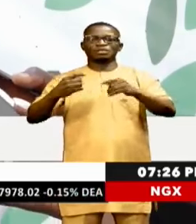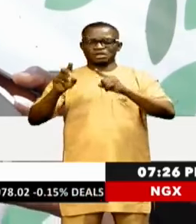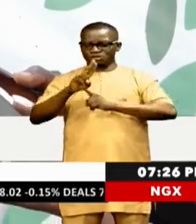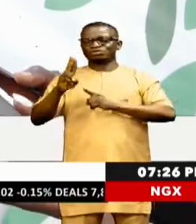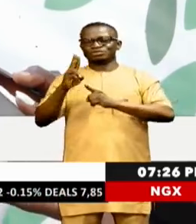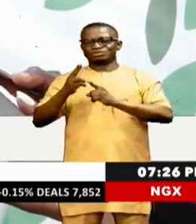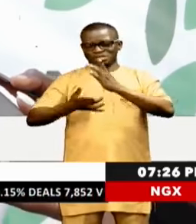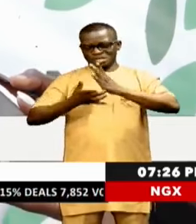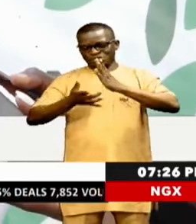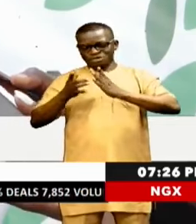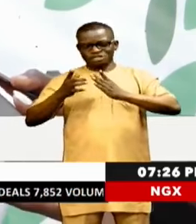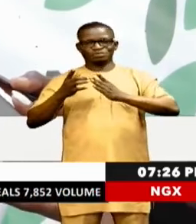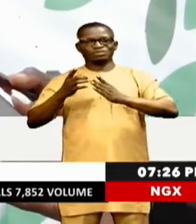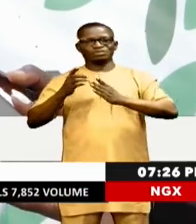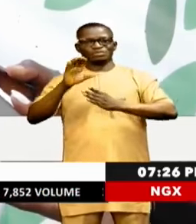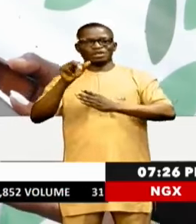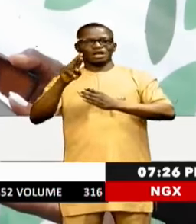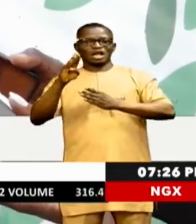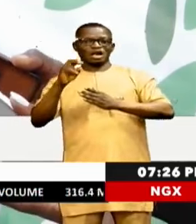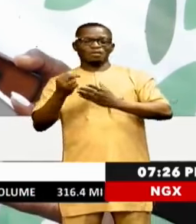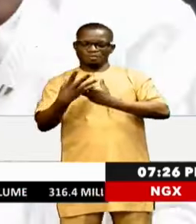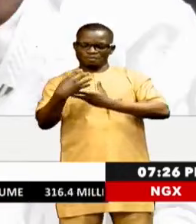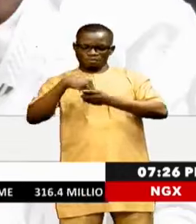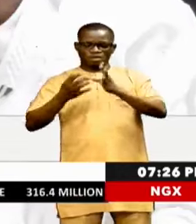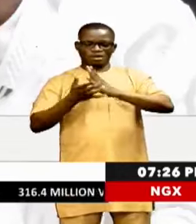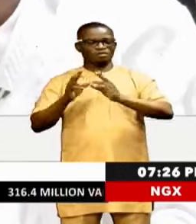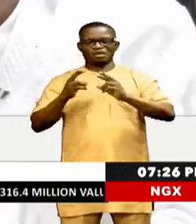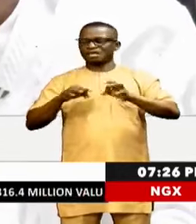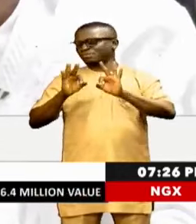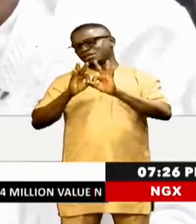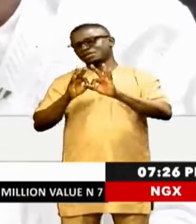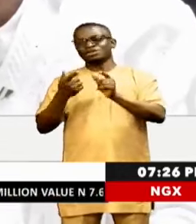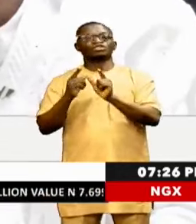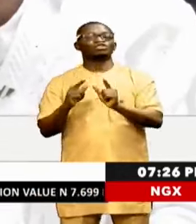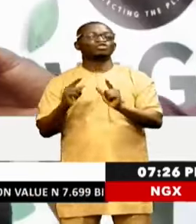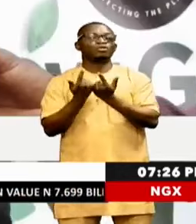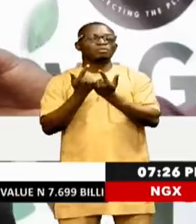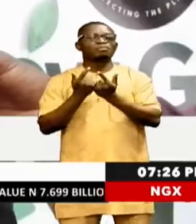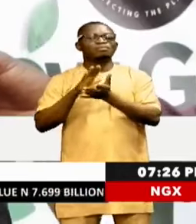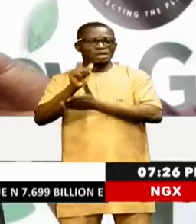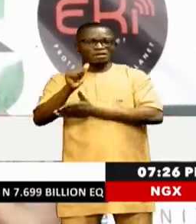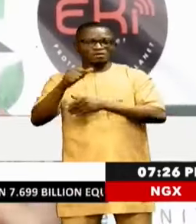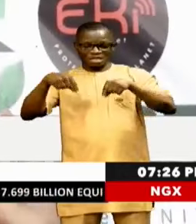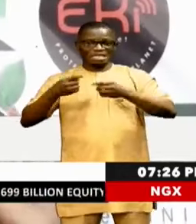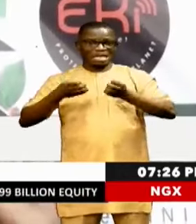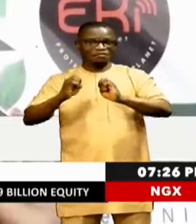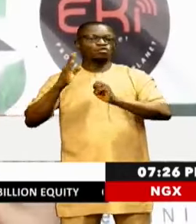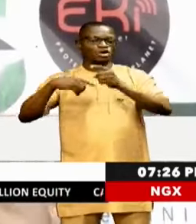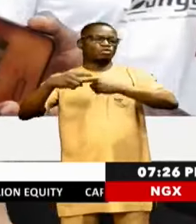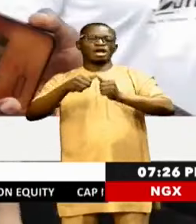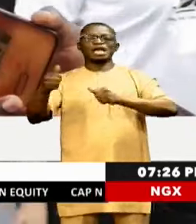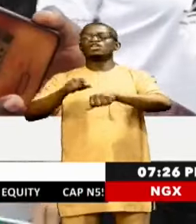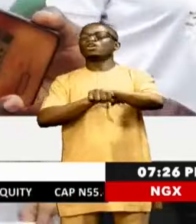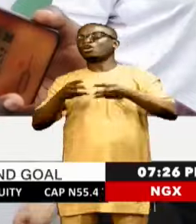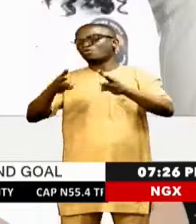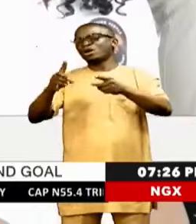technology, carbon capture technology are very critical. The groups are confident these collective efforts will go a long way